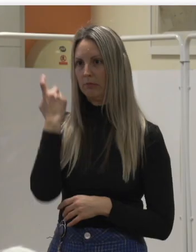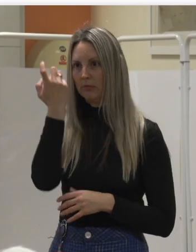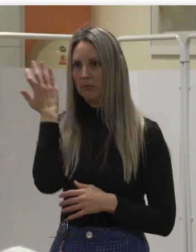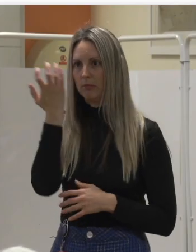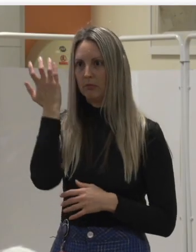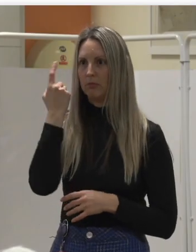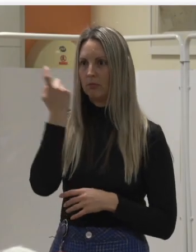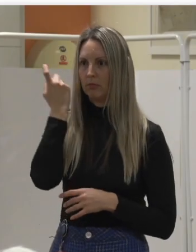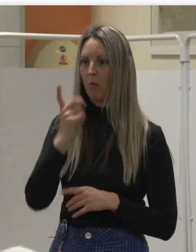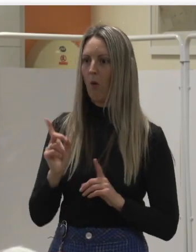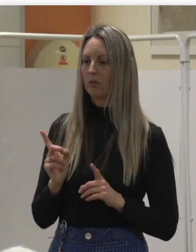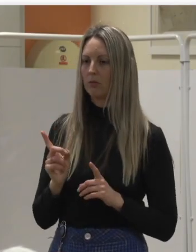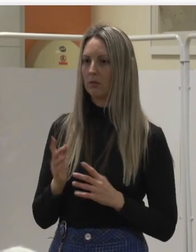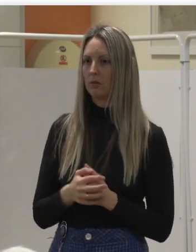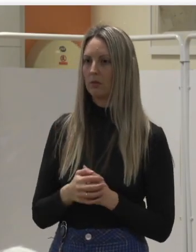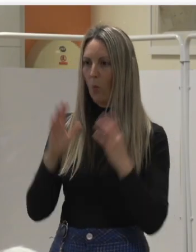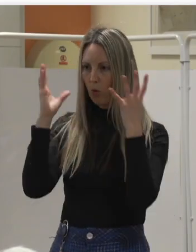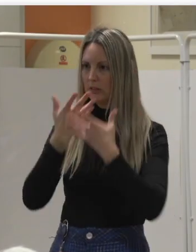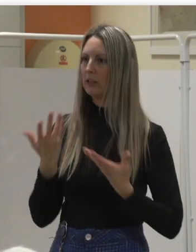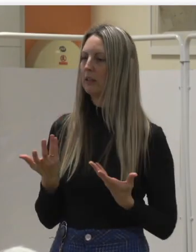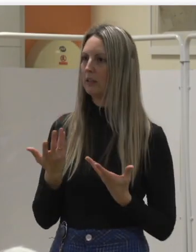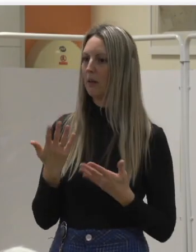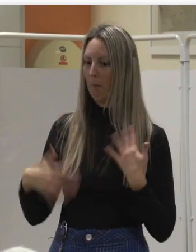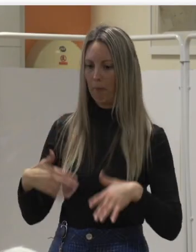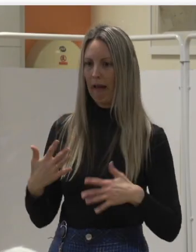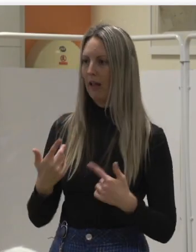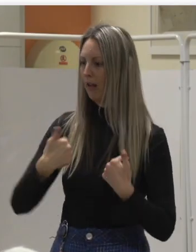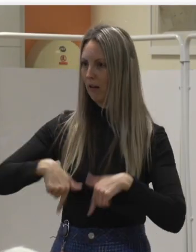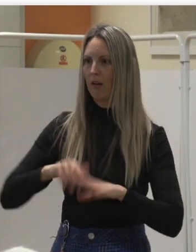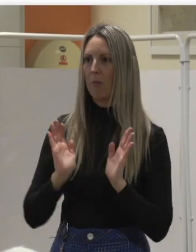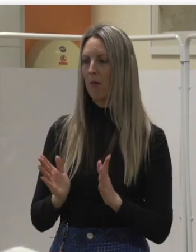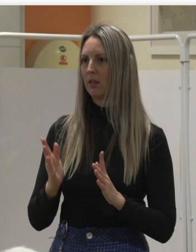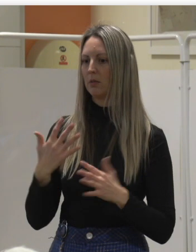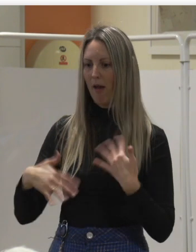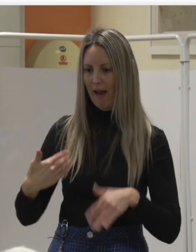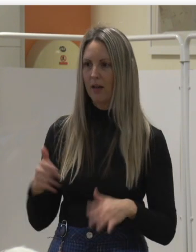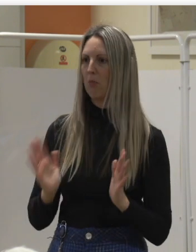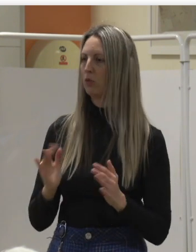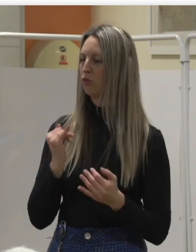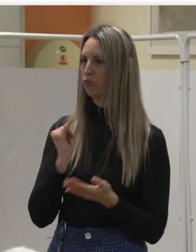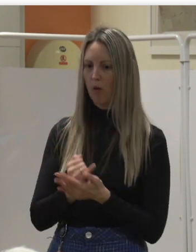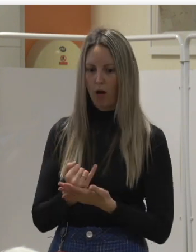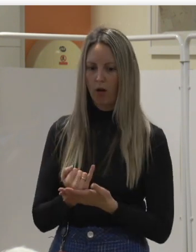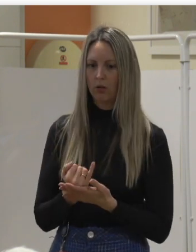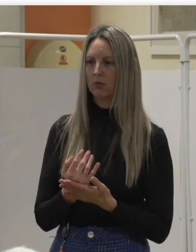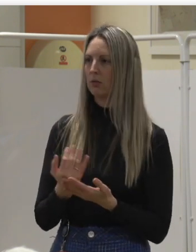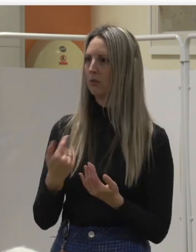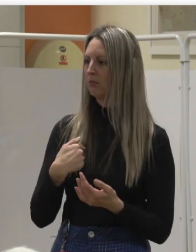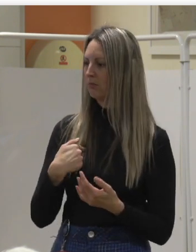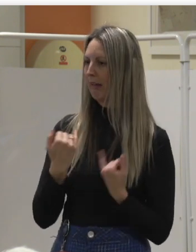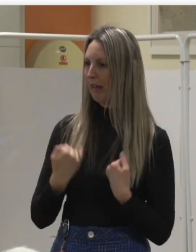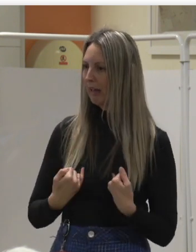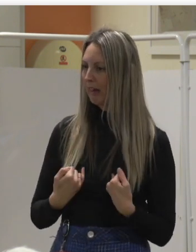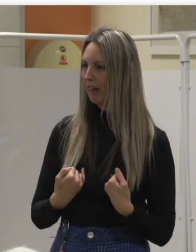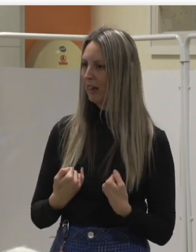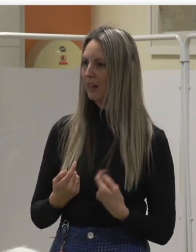major damage, so that puts you under a lot of stress. And when you're in stress and when you're in pain all the time, it's going to